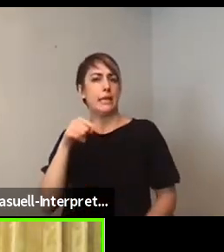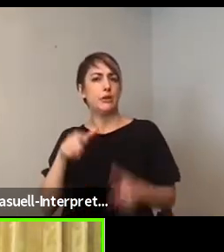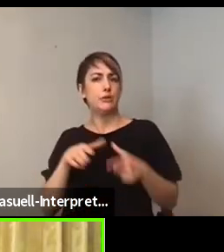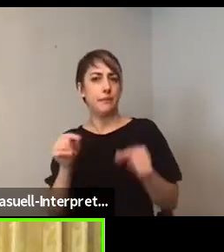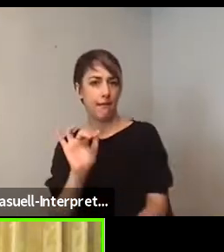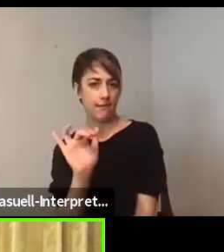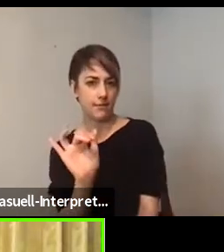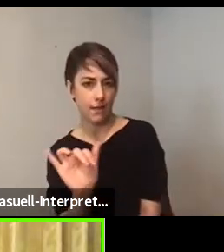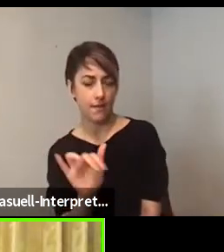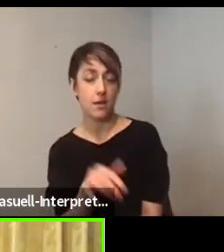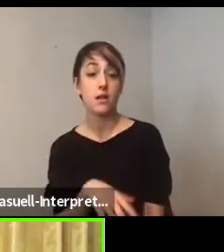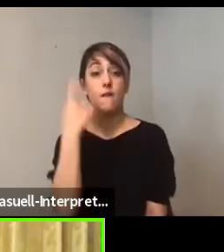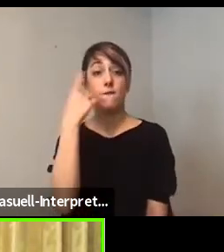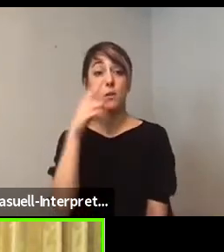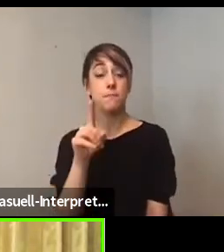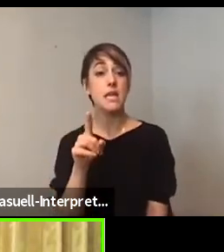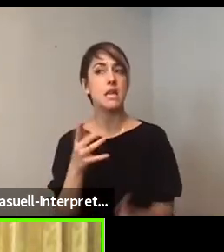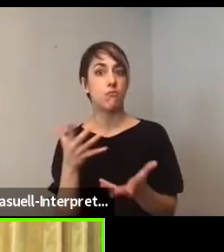is that